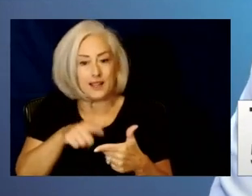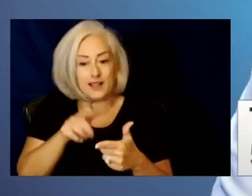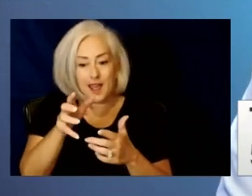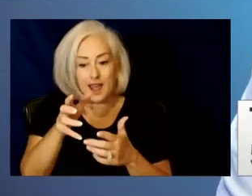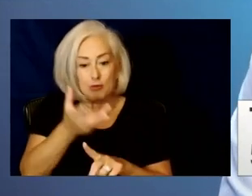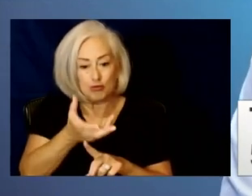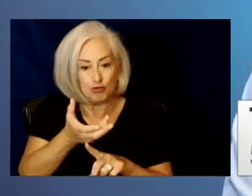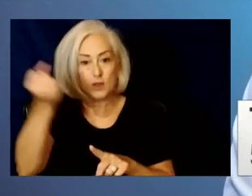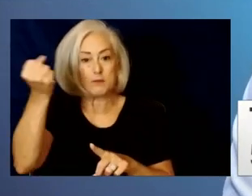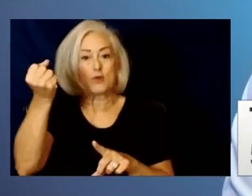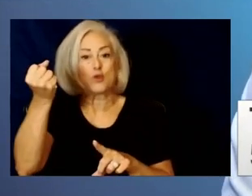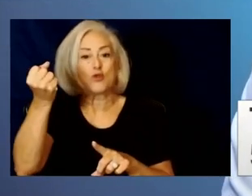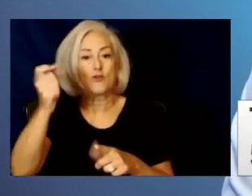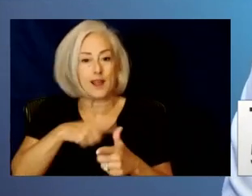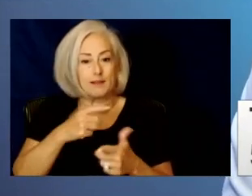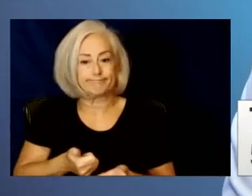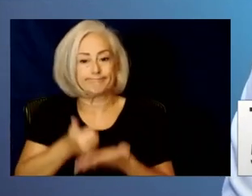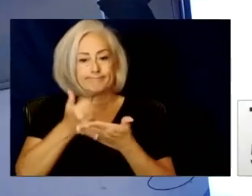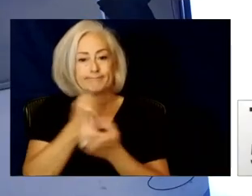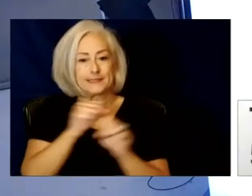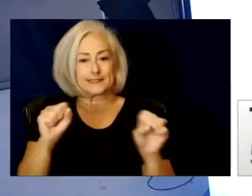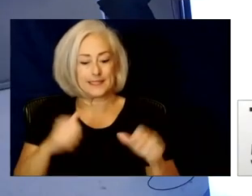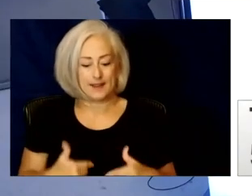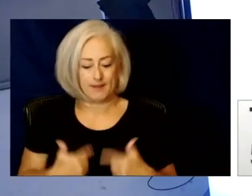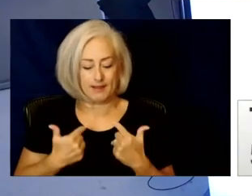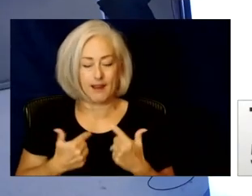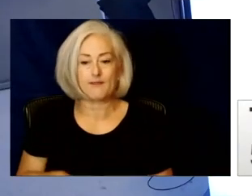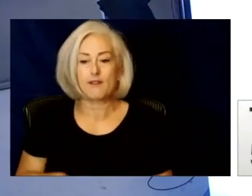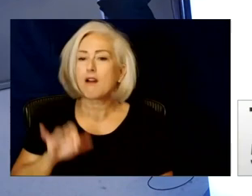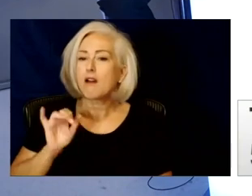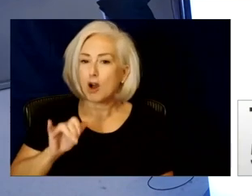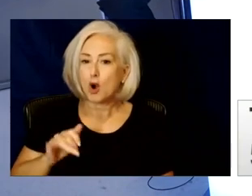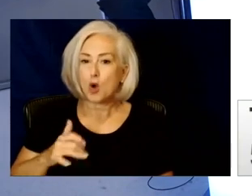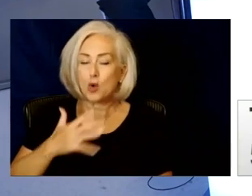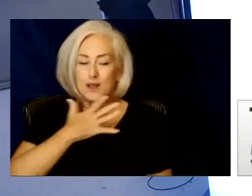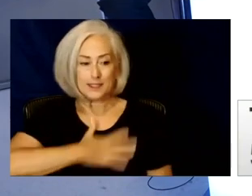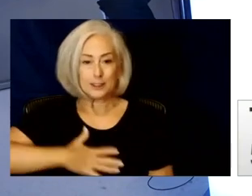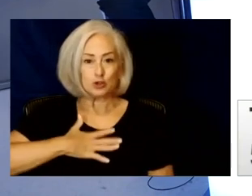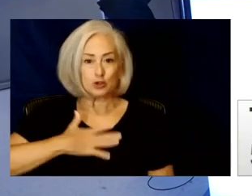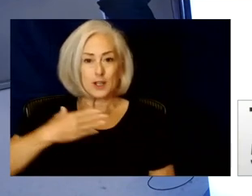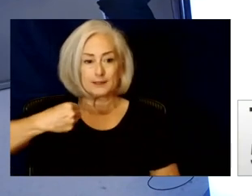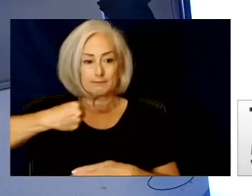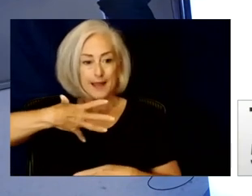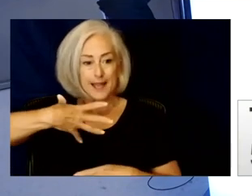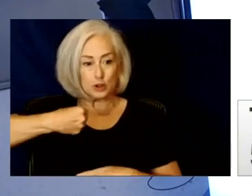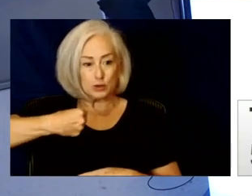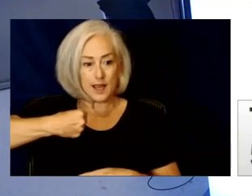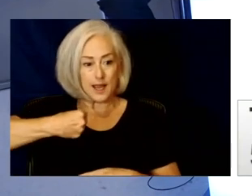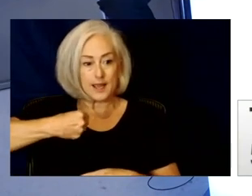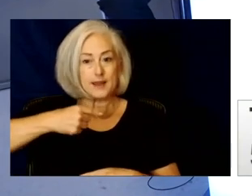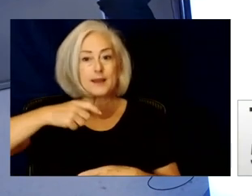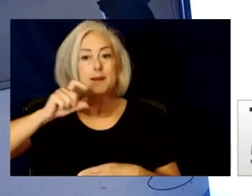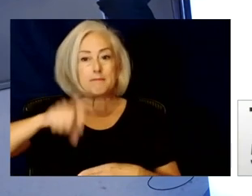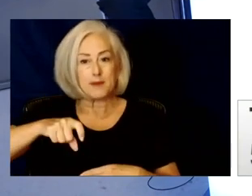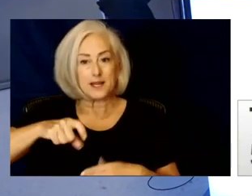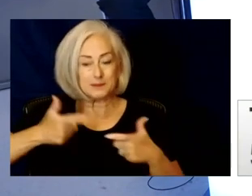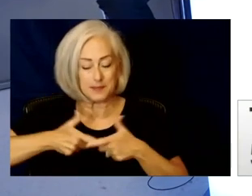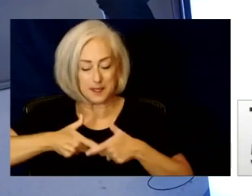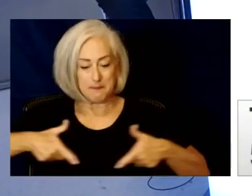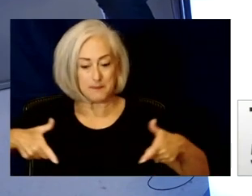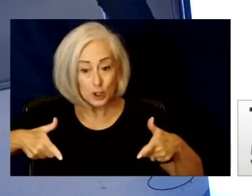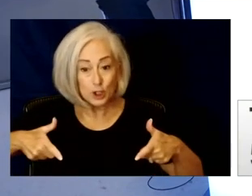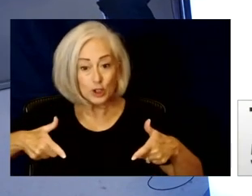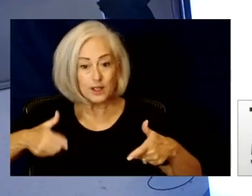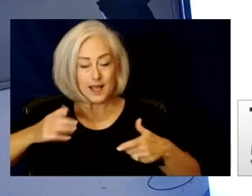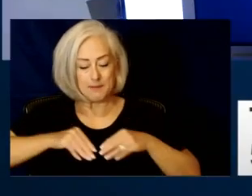Dr. Mermis mentioned. Yeah, because I think chest x-ray, it has to be bigger, and by that point it may have spread to other organs. Dr. Mermis, sometimes people